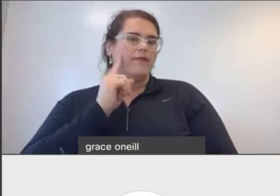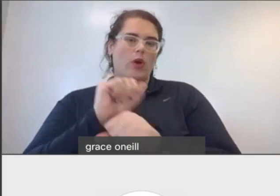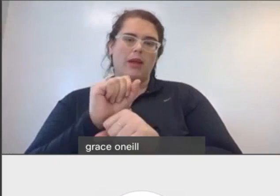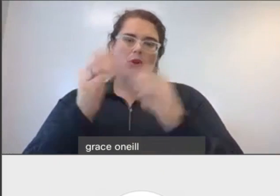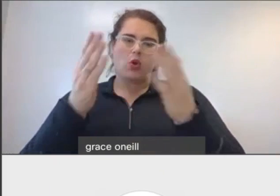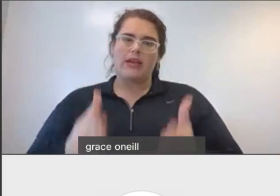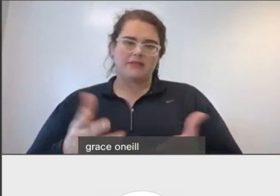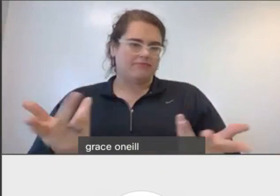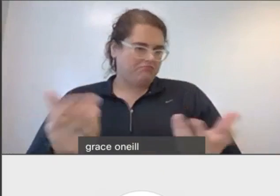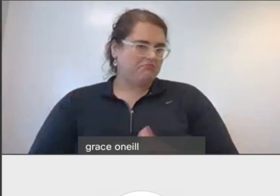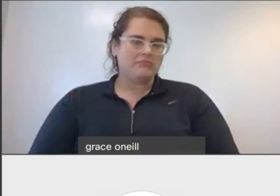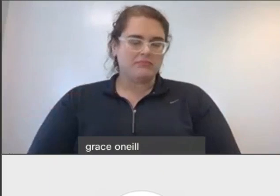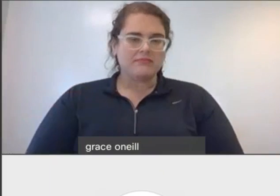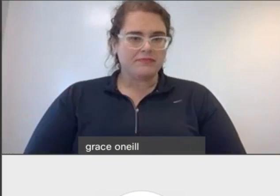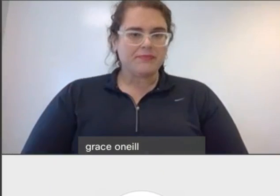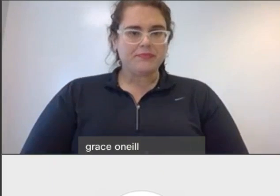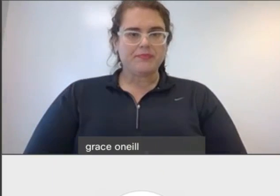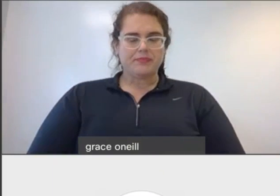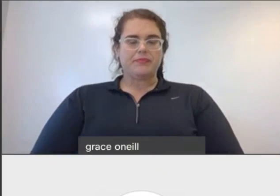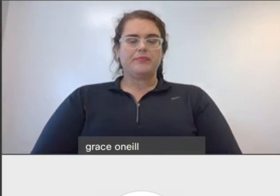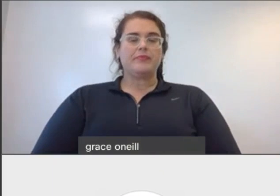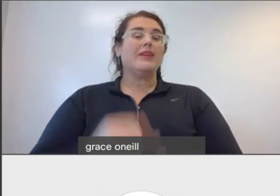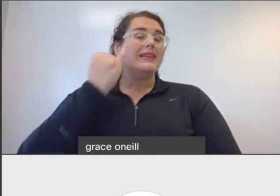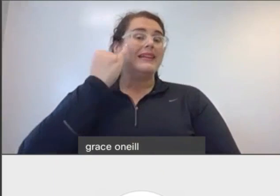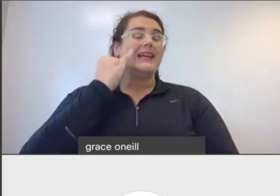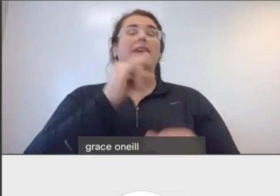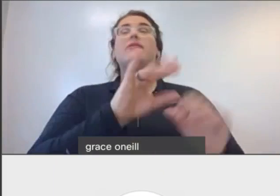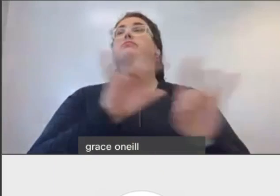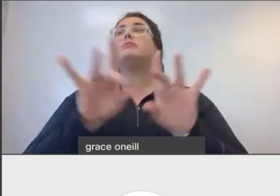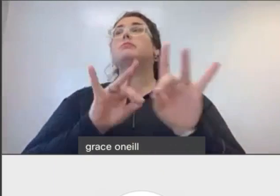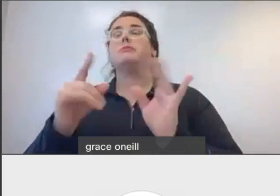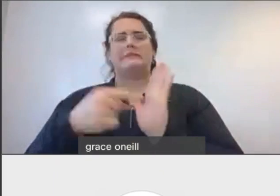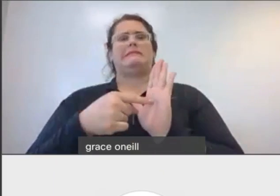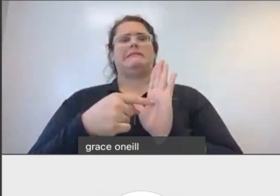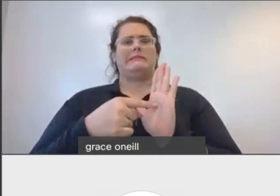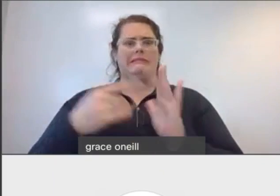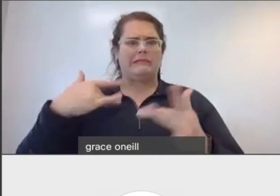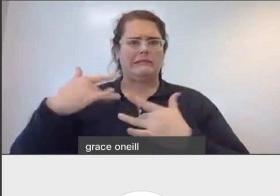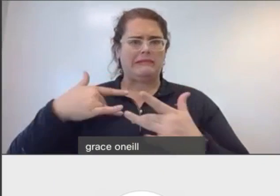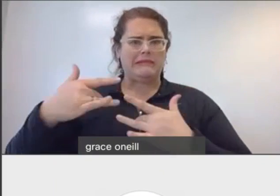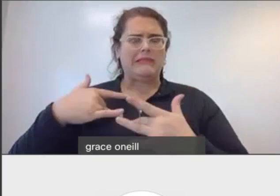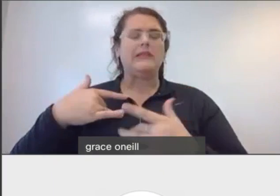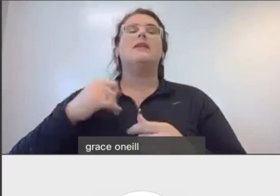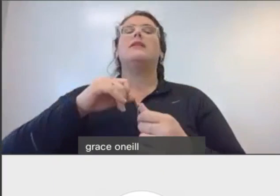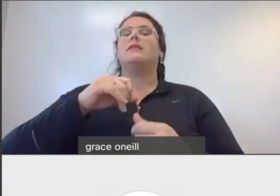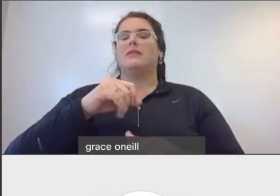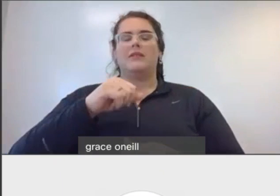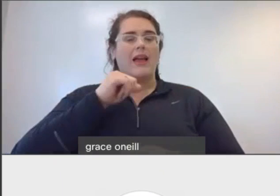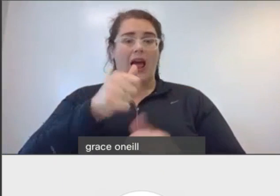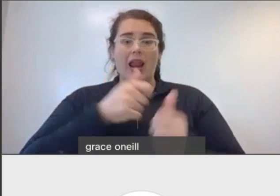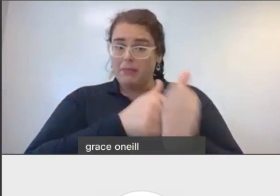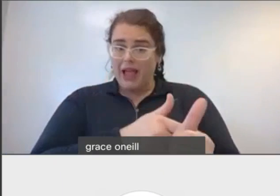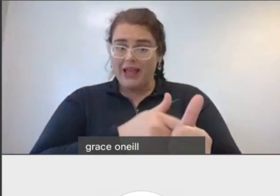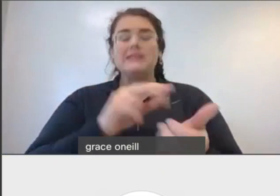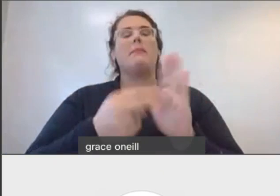And if at that point it were a concern, they would then enter into a corrective